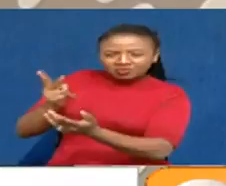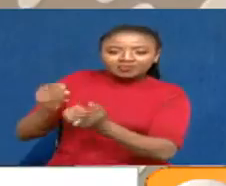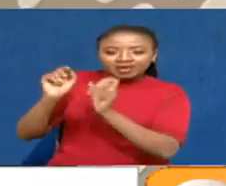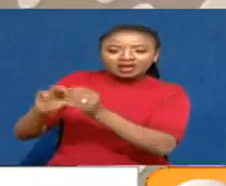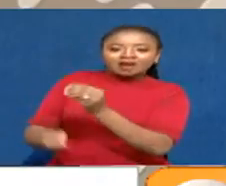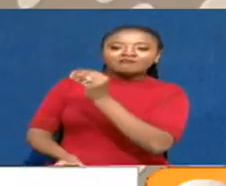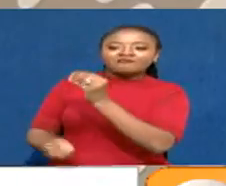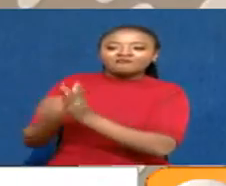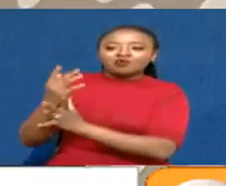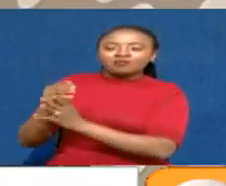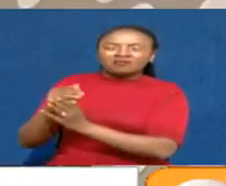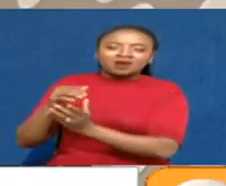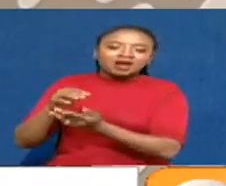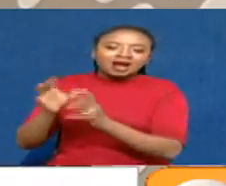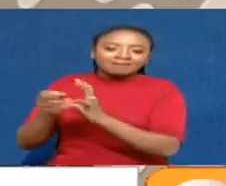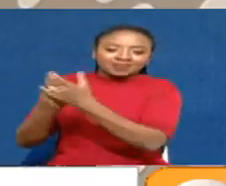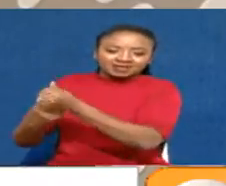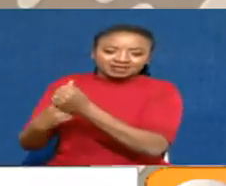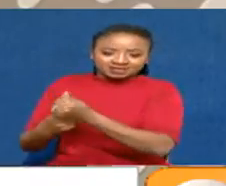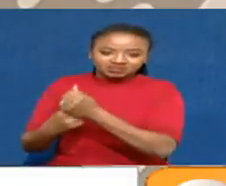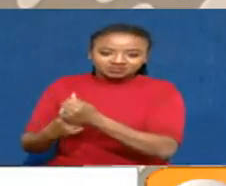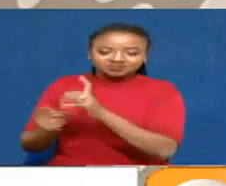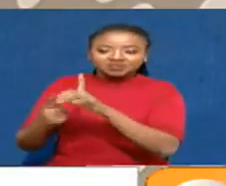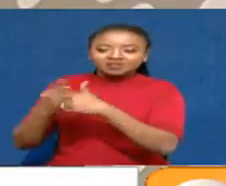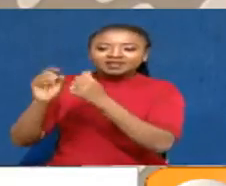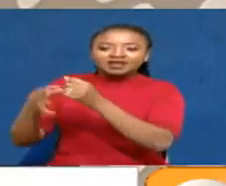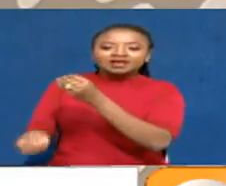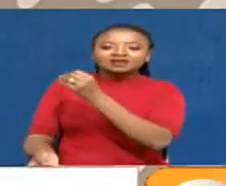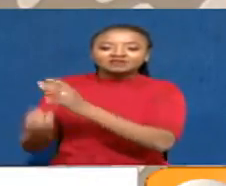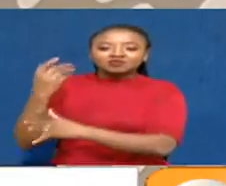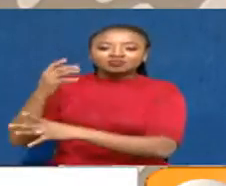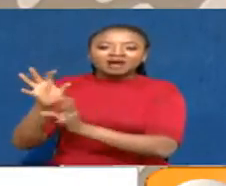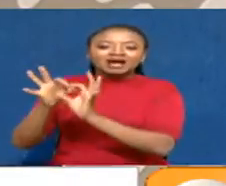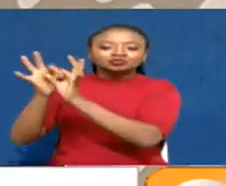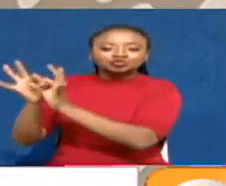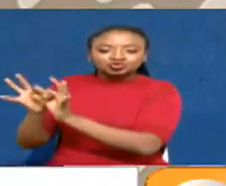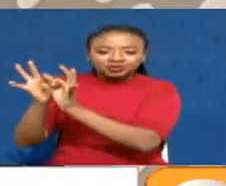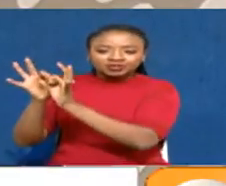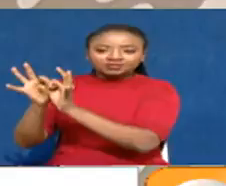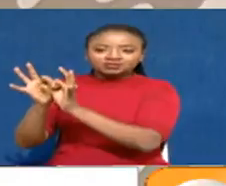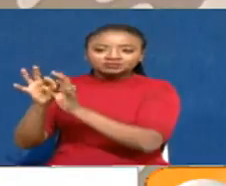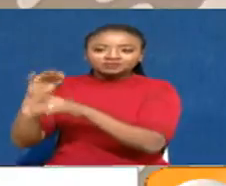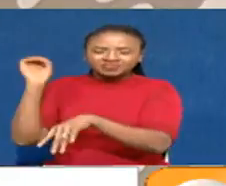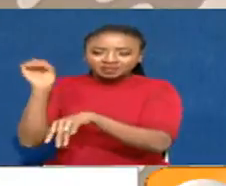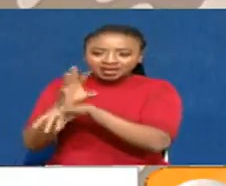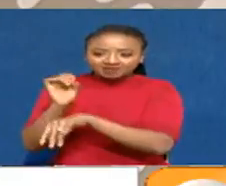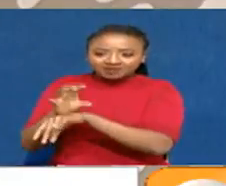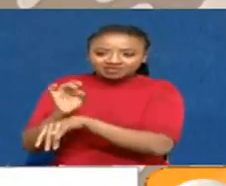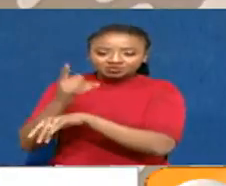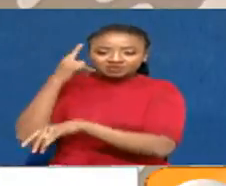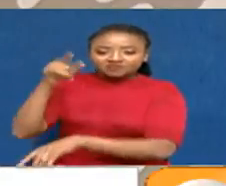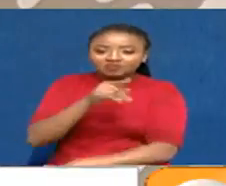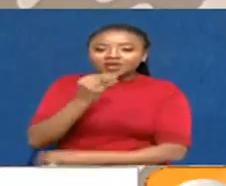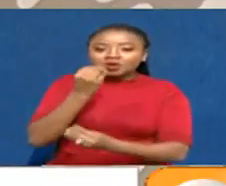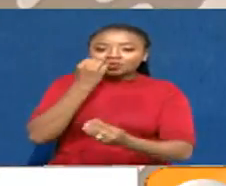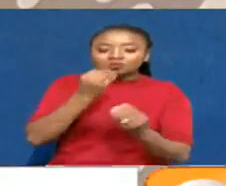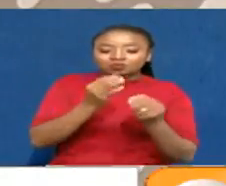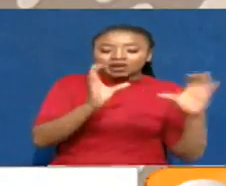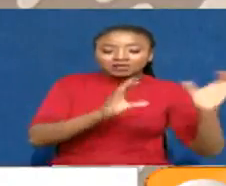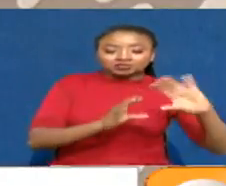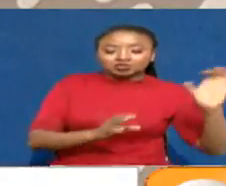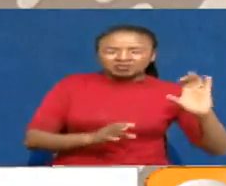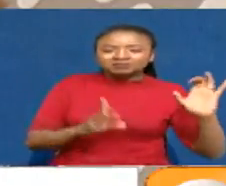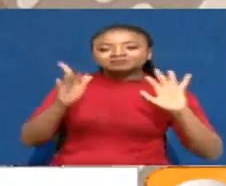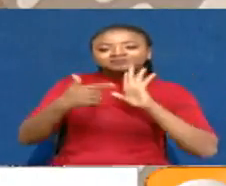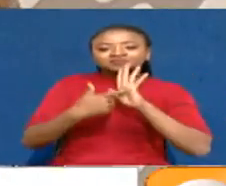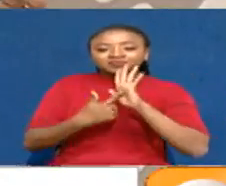joint advisory or joint guidance to the consumer. For example, how